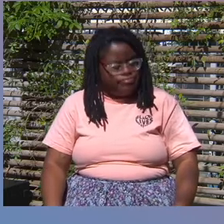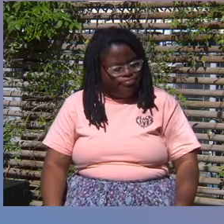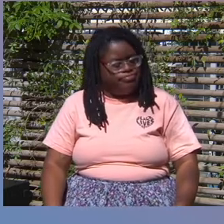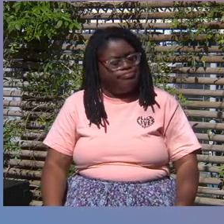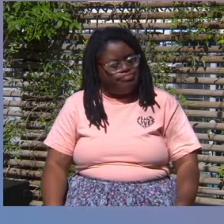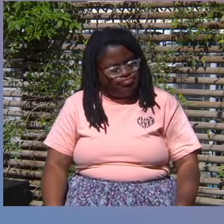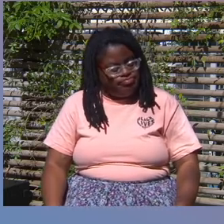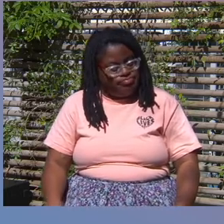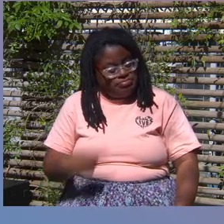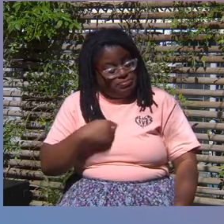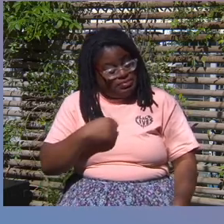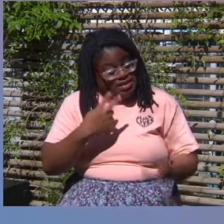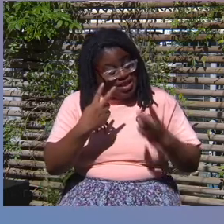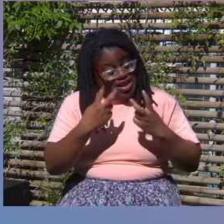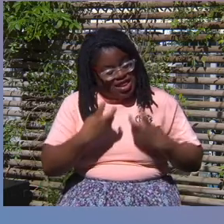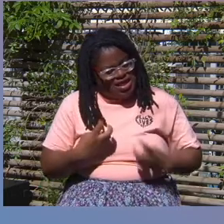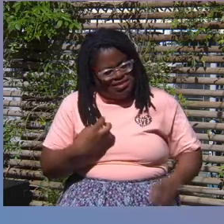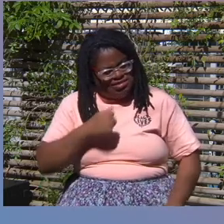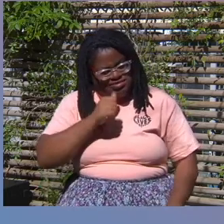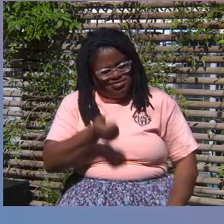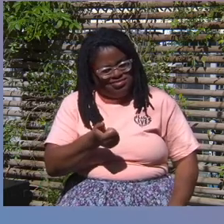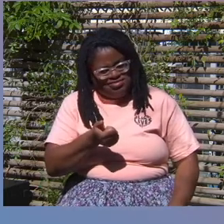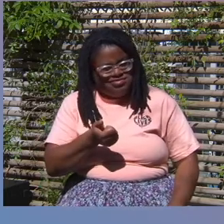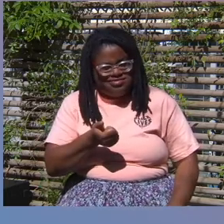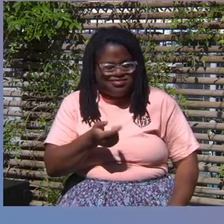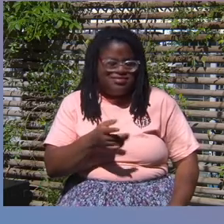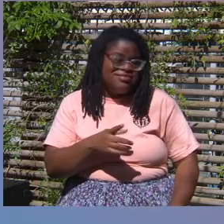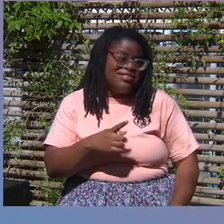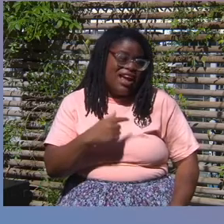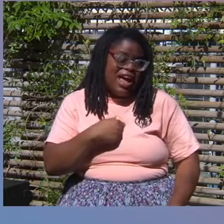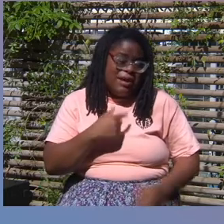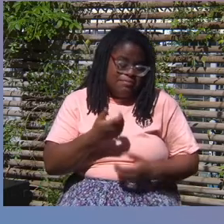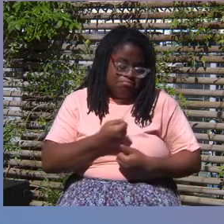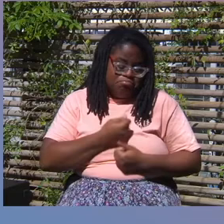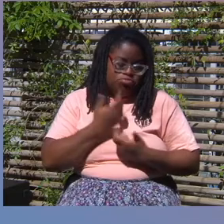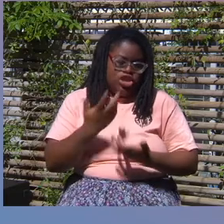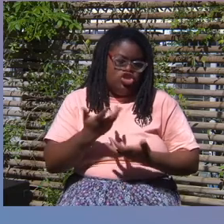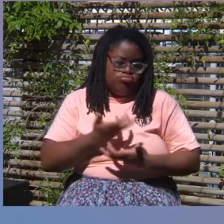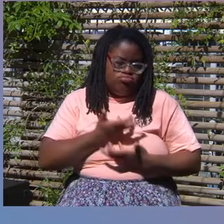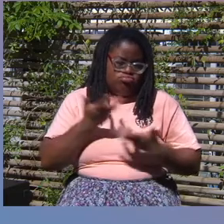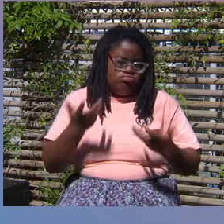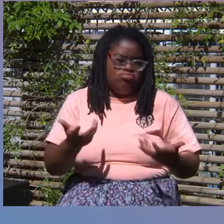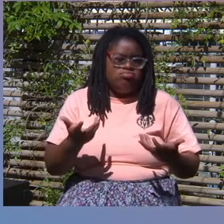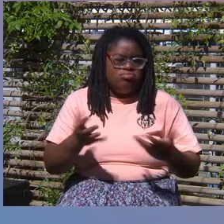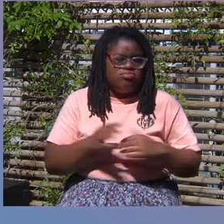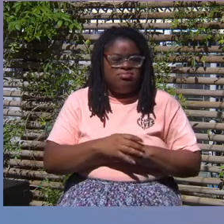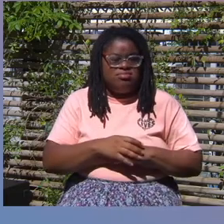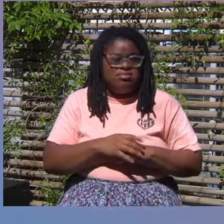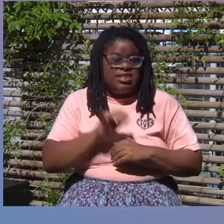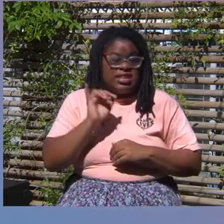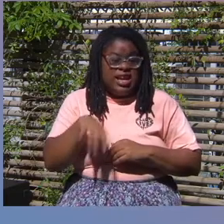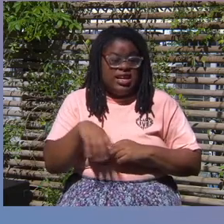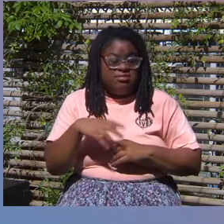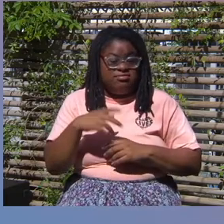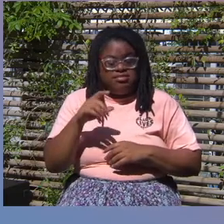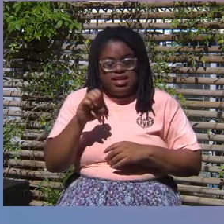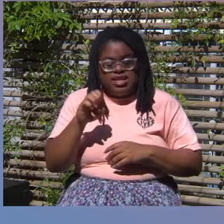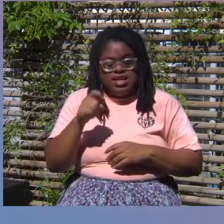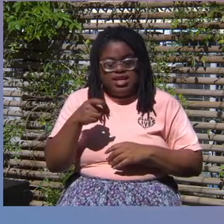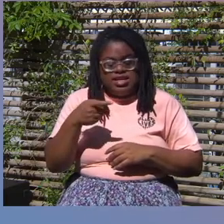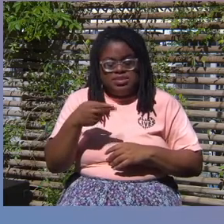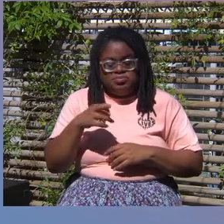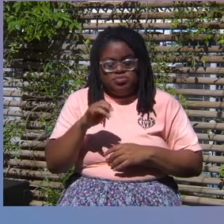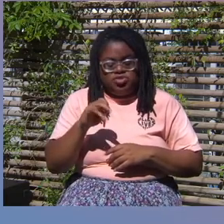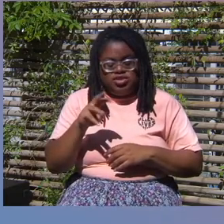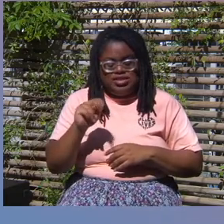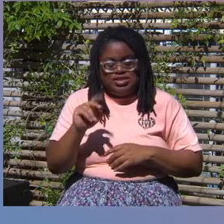not one that analyzes myself. I am expressionistic, which is a term I learned